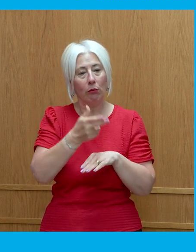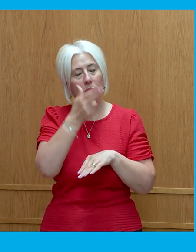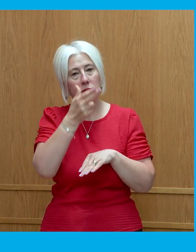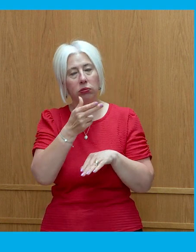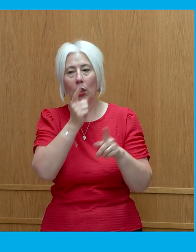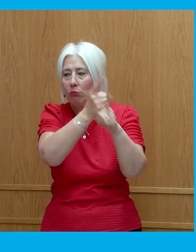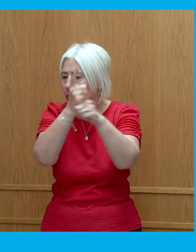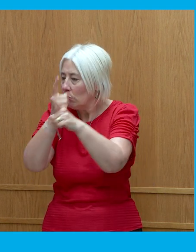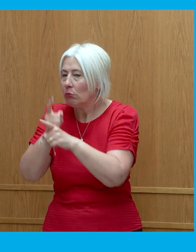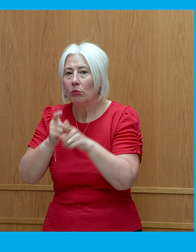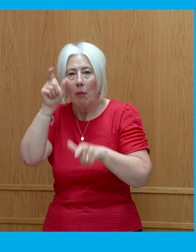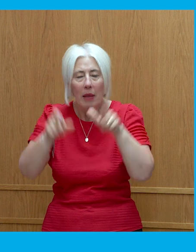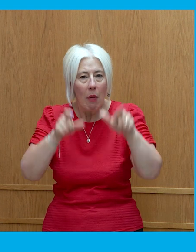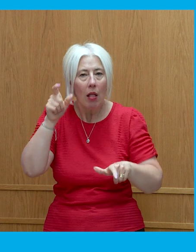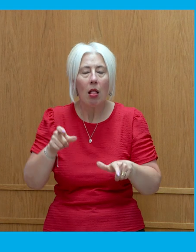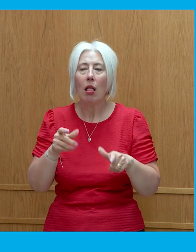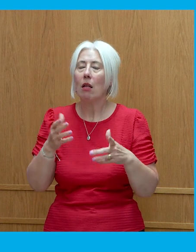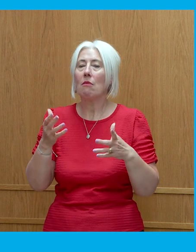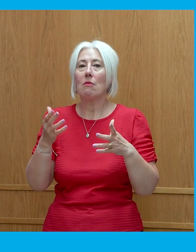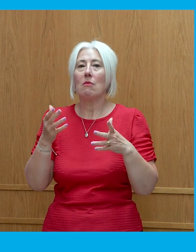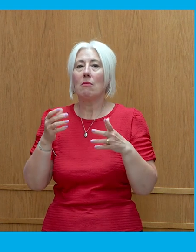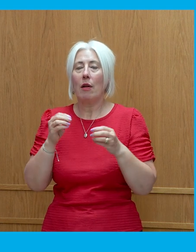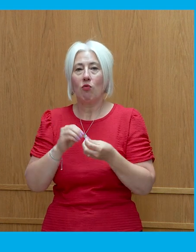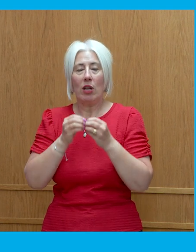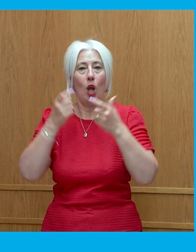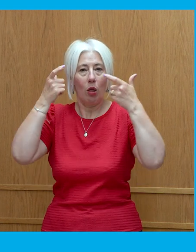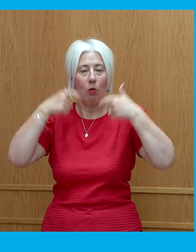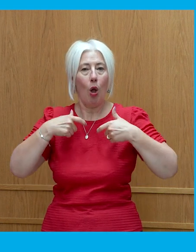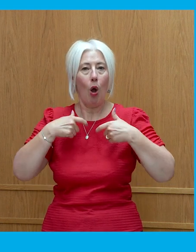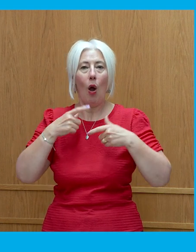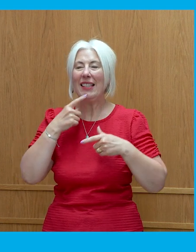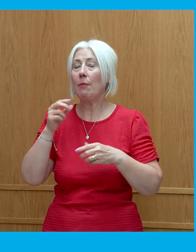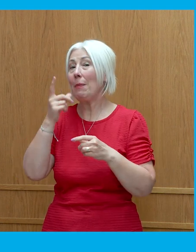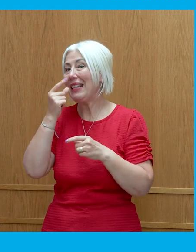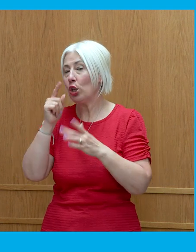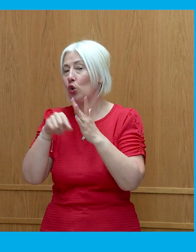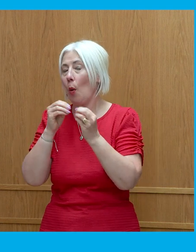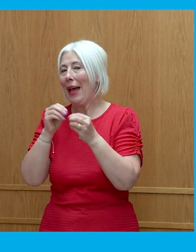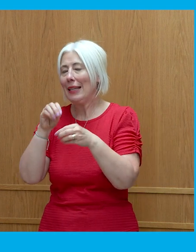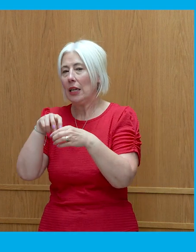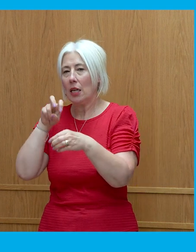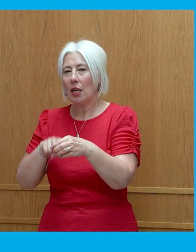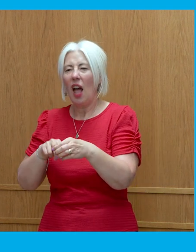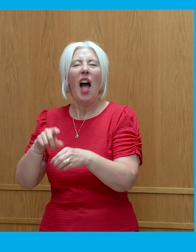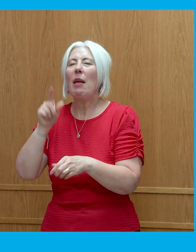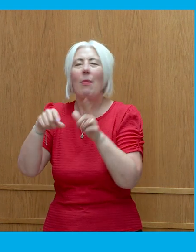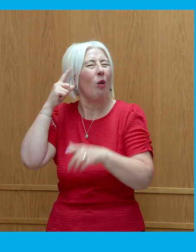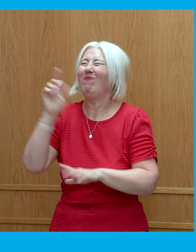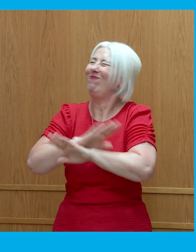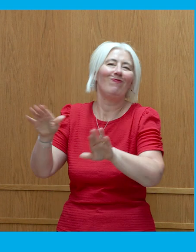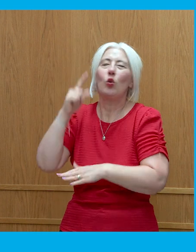delegates, when I spoke to various lawmakers about Biden potentially standing out, I think there was a sense of they didn't believe it would happen.